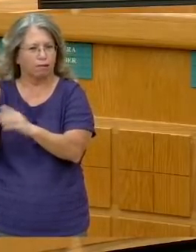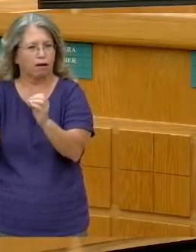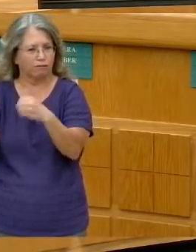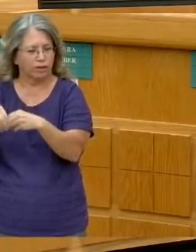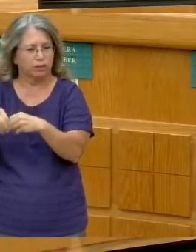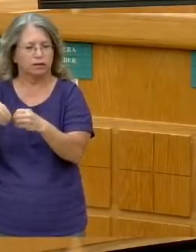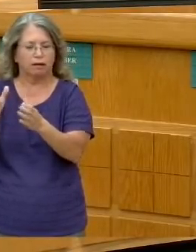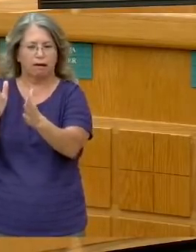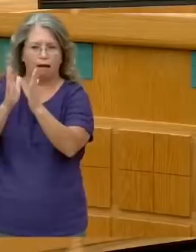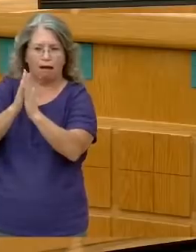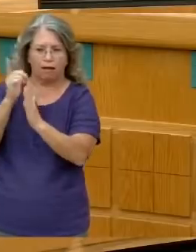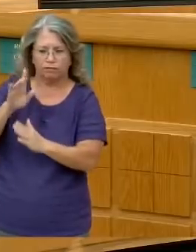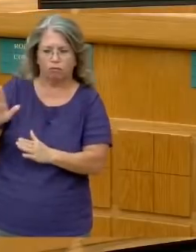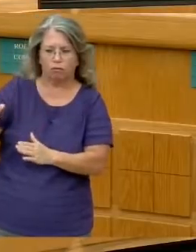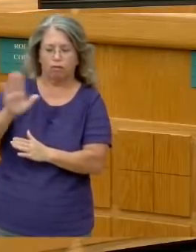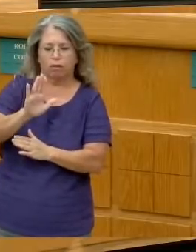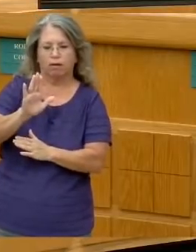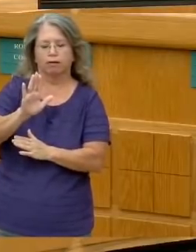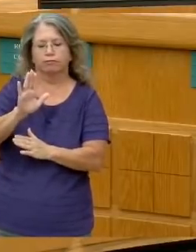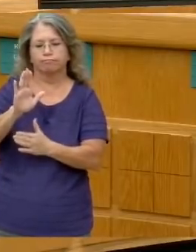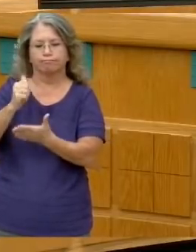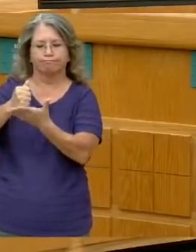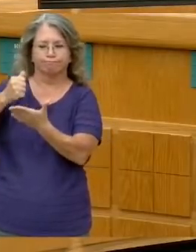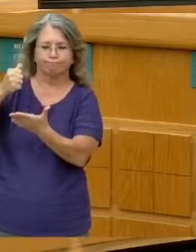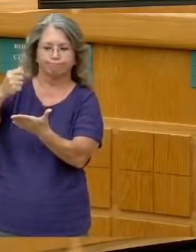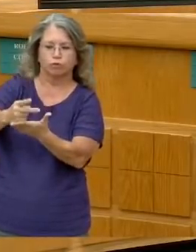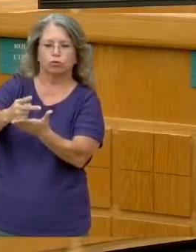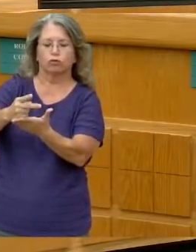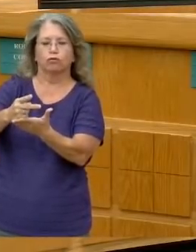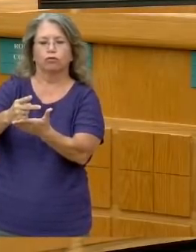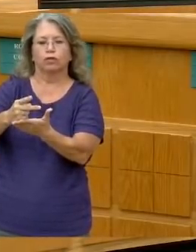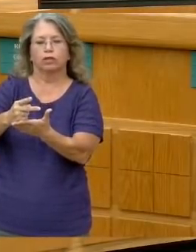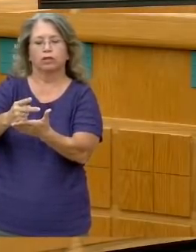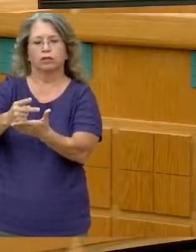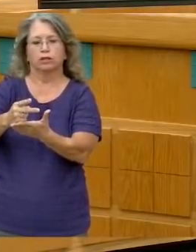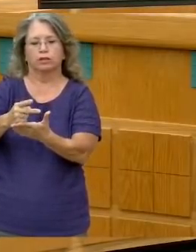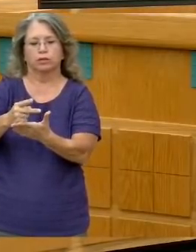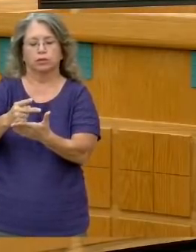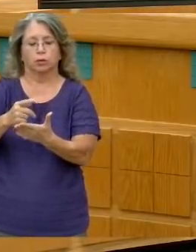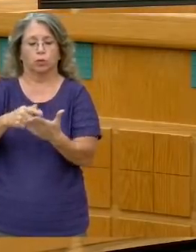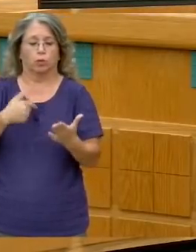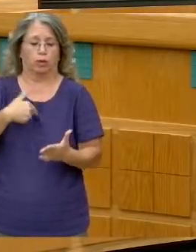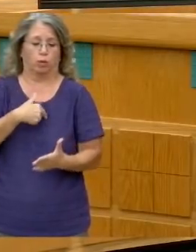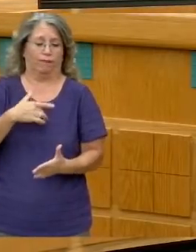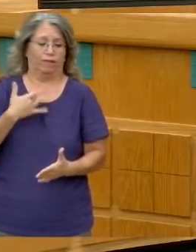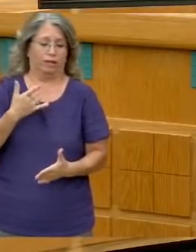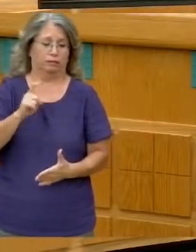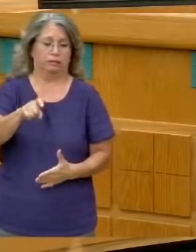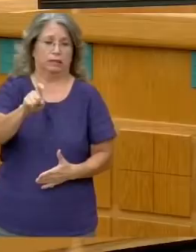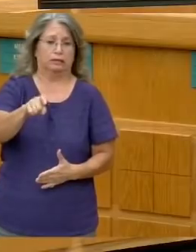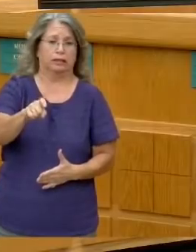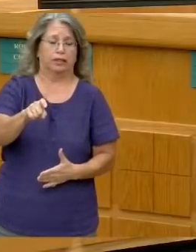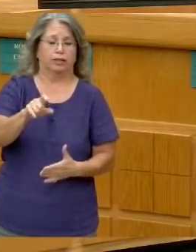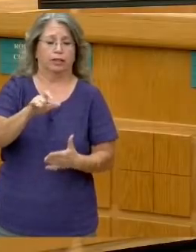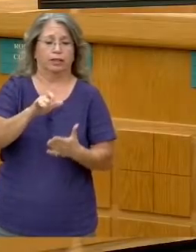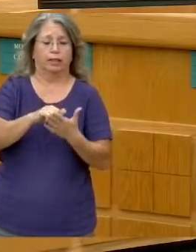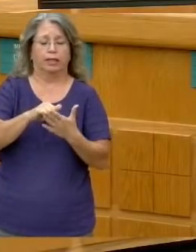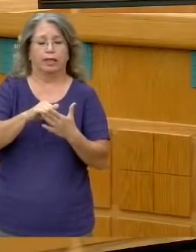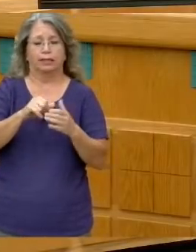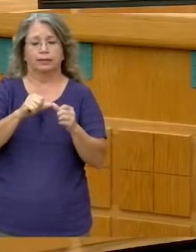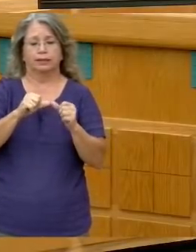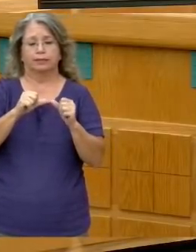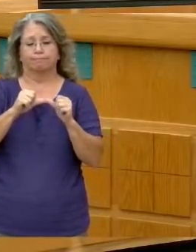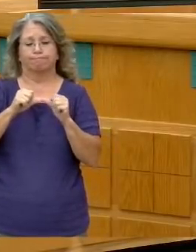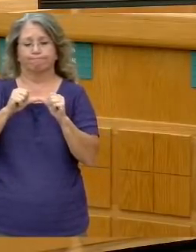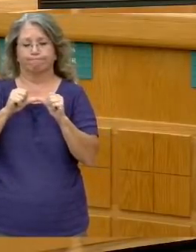asking for their approval of what we feel like is necessary, and that is the continuance of